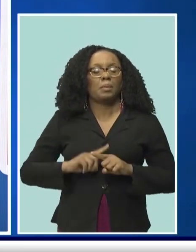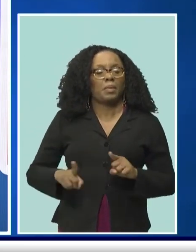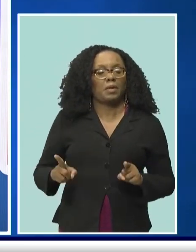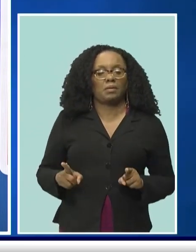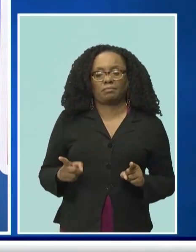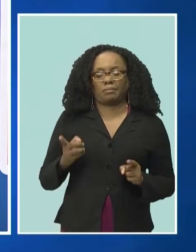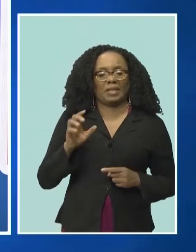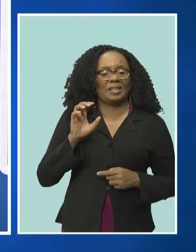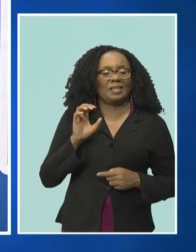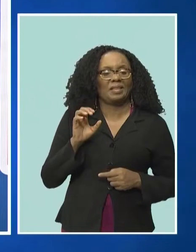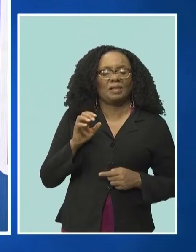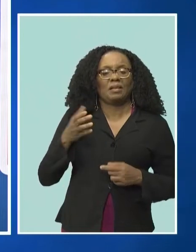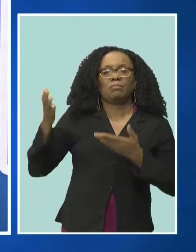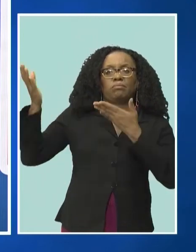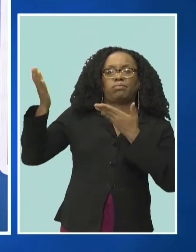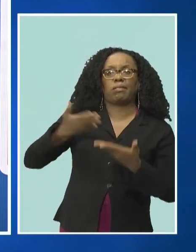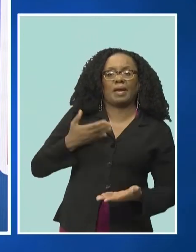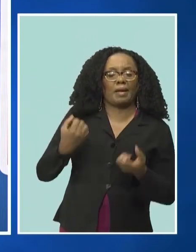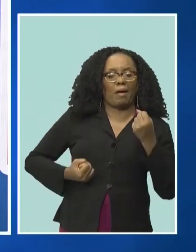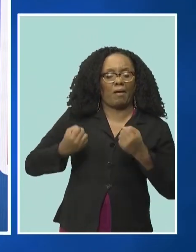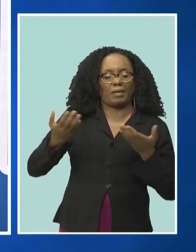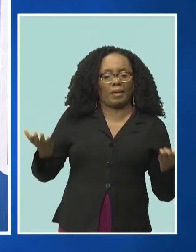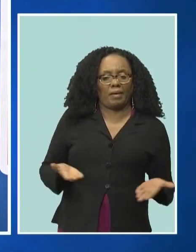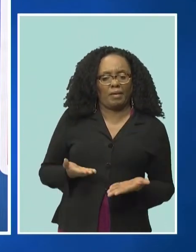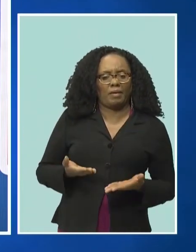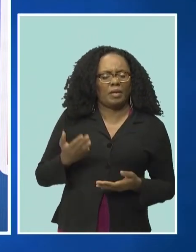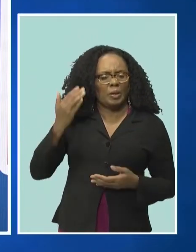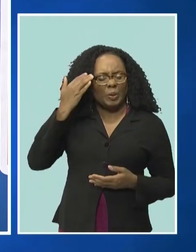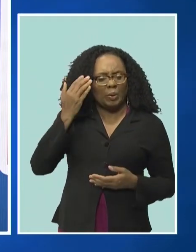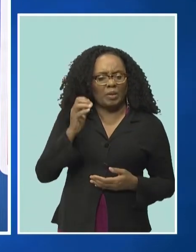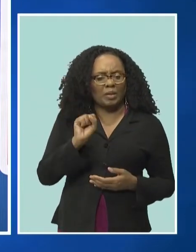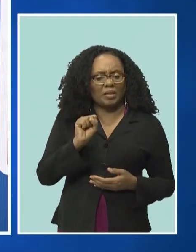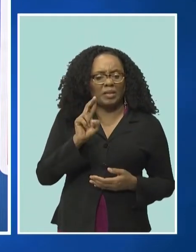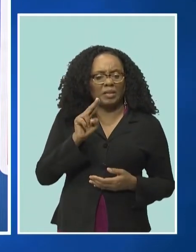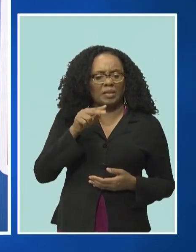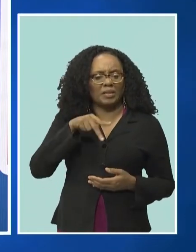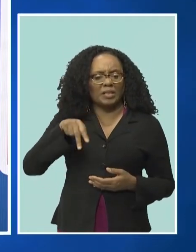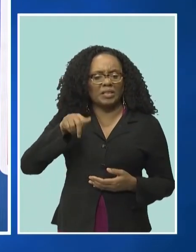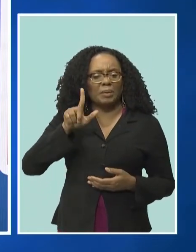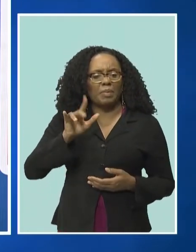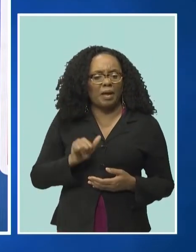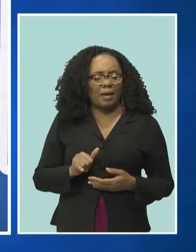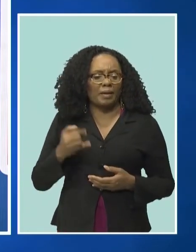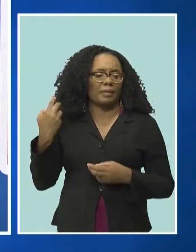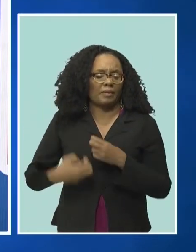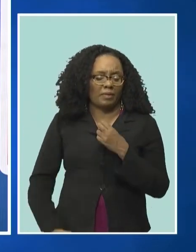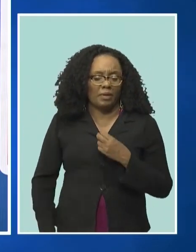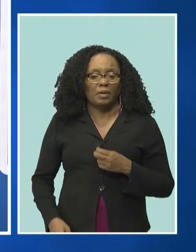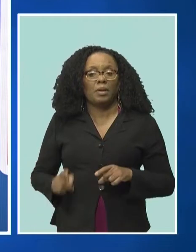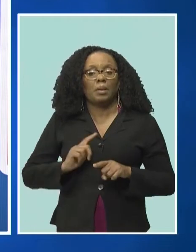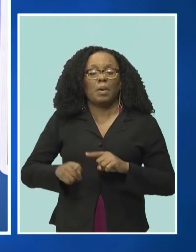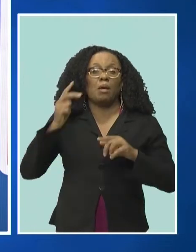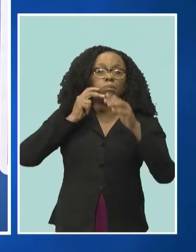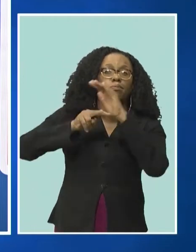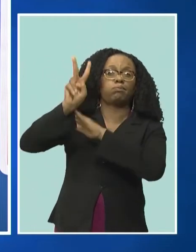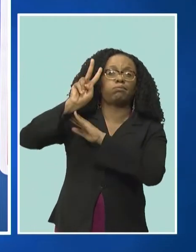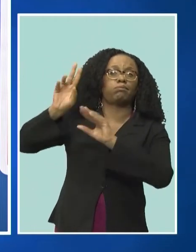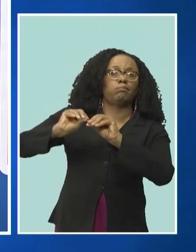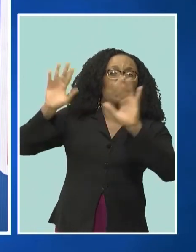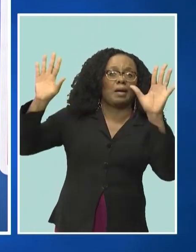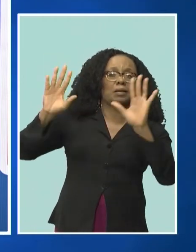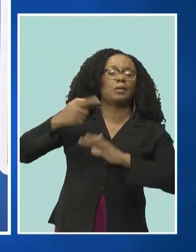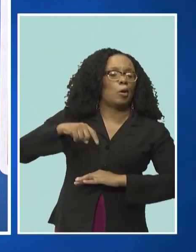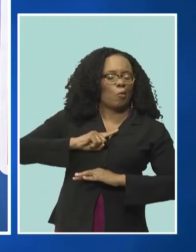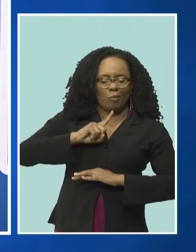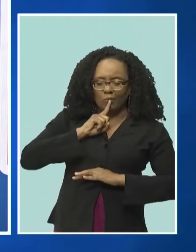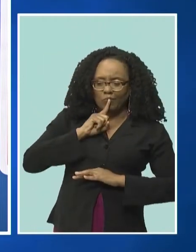having those issues, but the future is bright, and we are looking forward to the challenge, like as we've